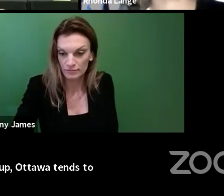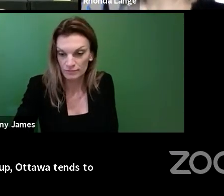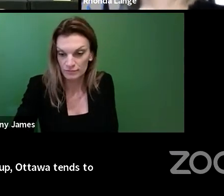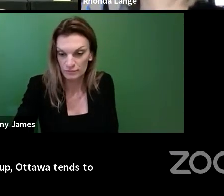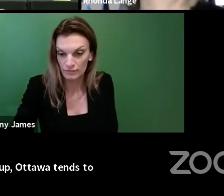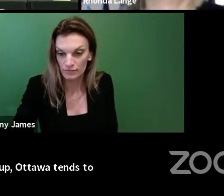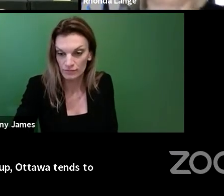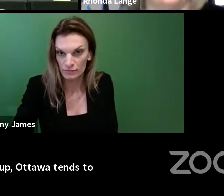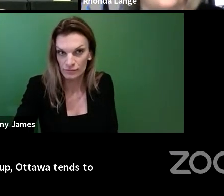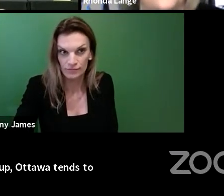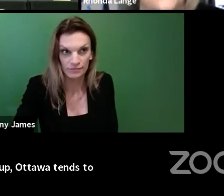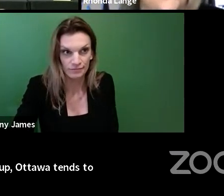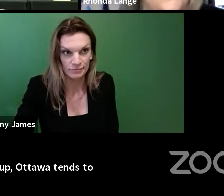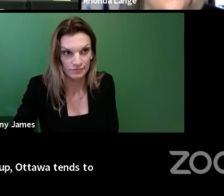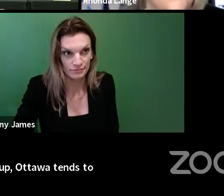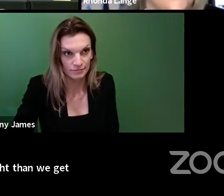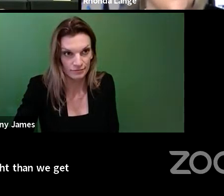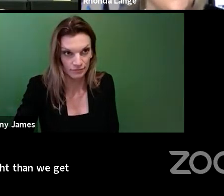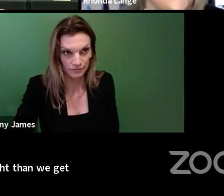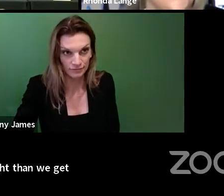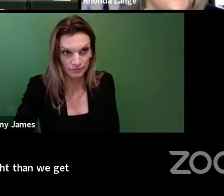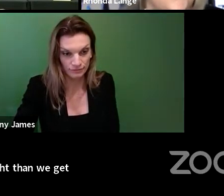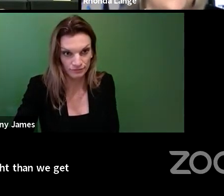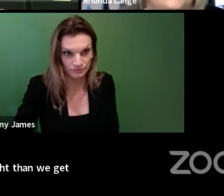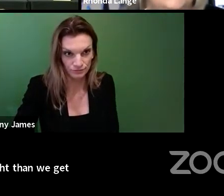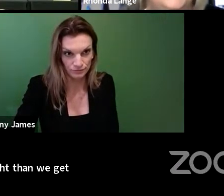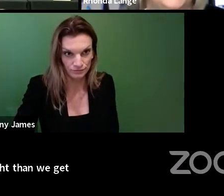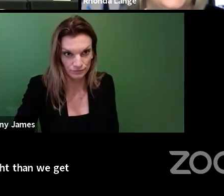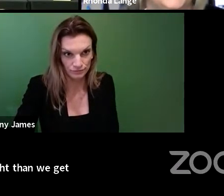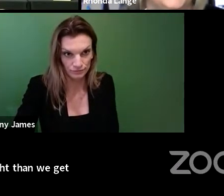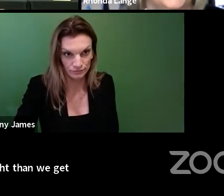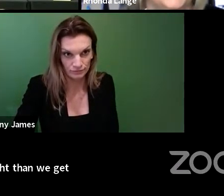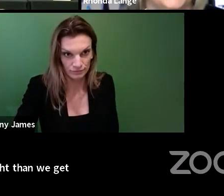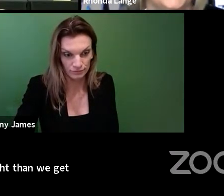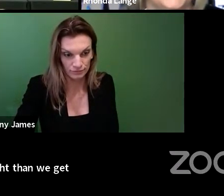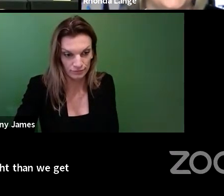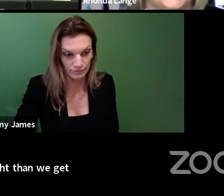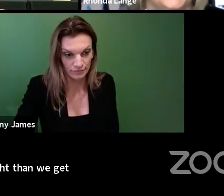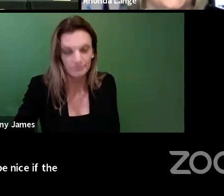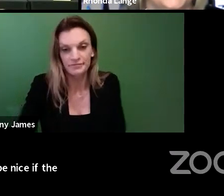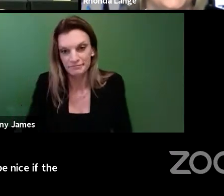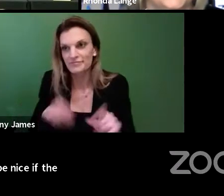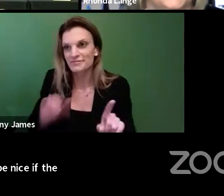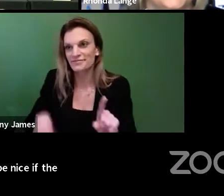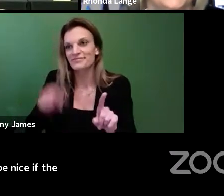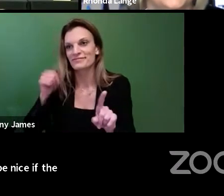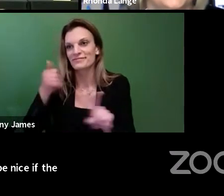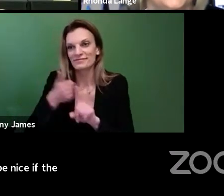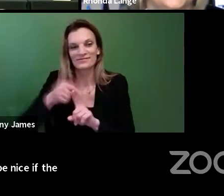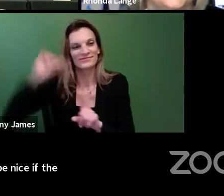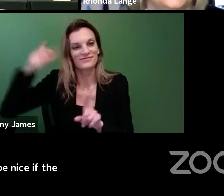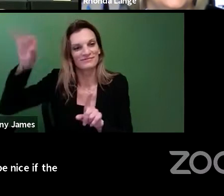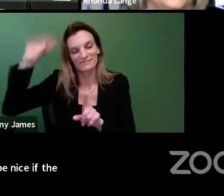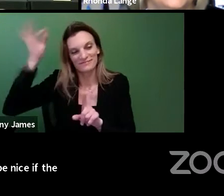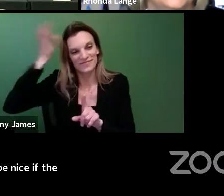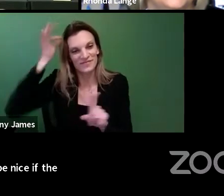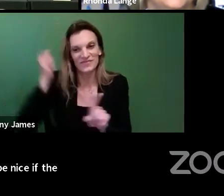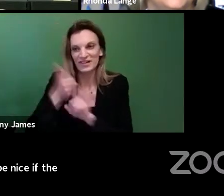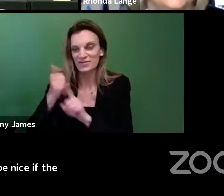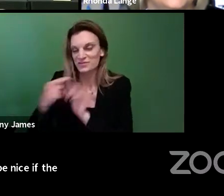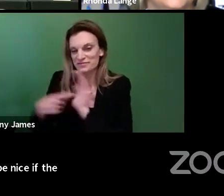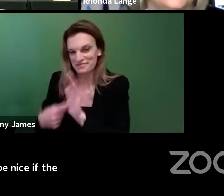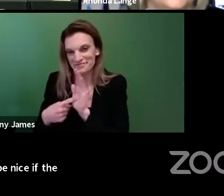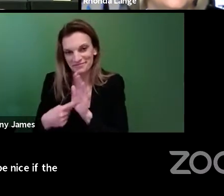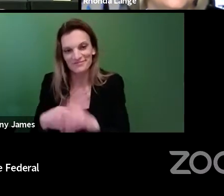this side. It would be nice if the northern part of the federal representative